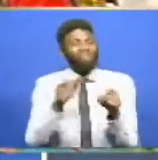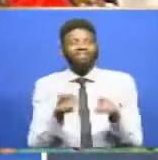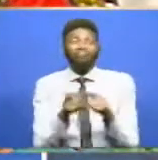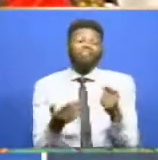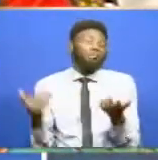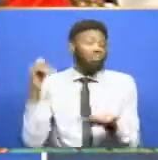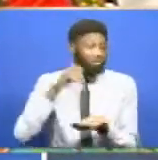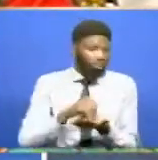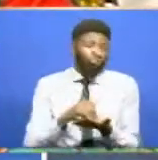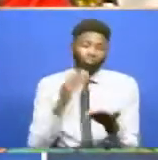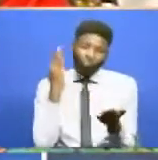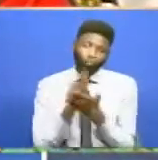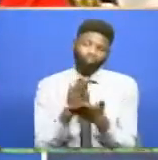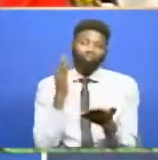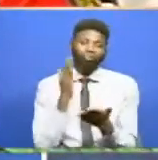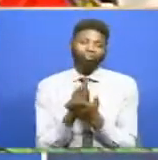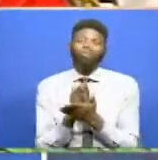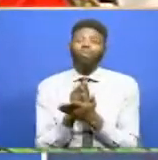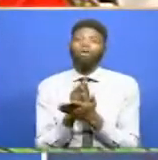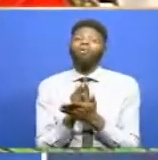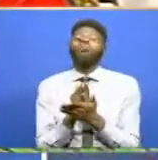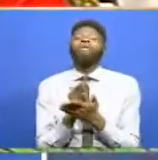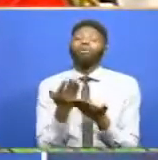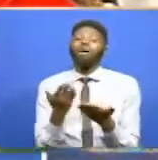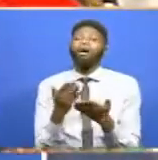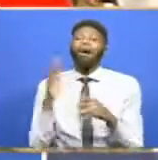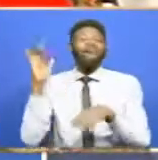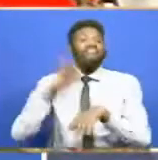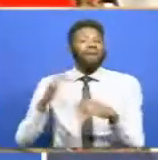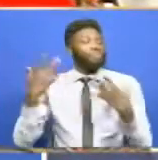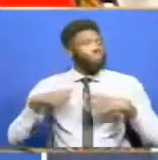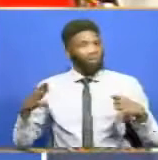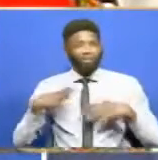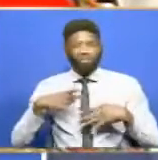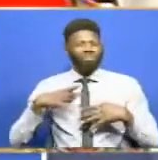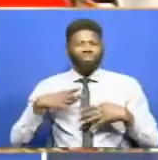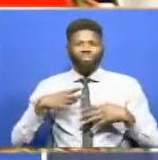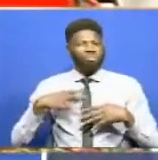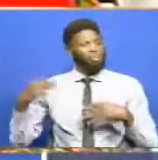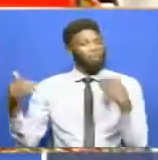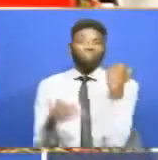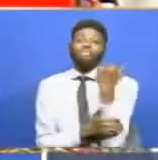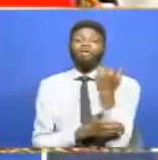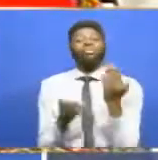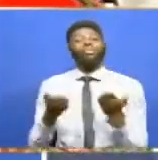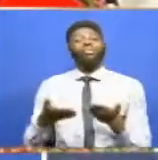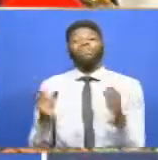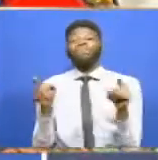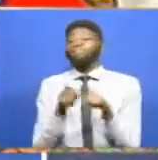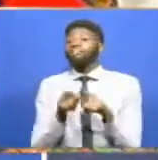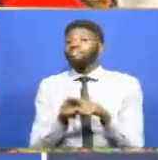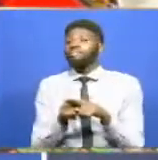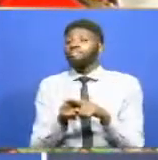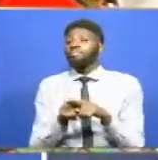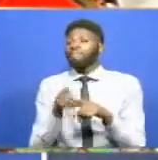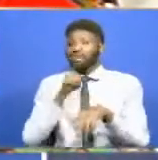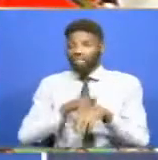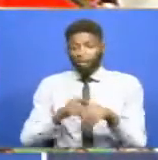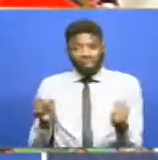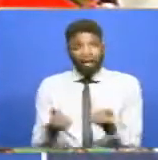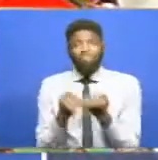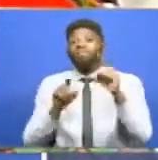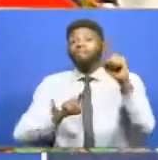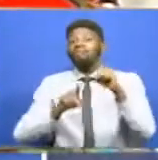really sort of hit people badly, such that even when the roads were opened up, right.